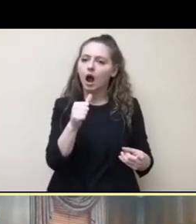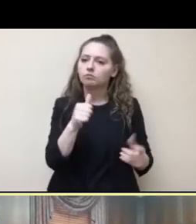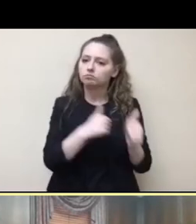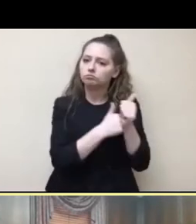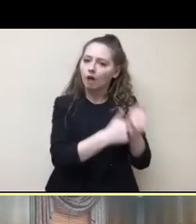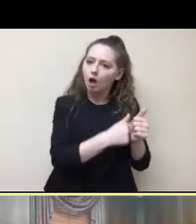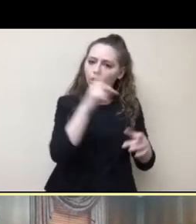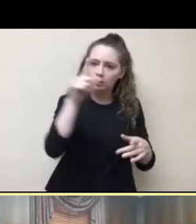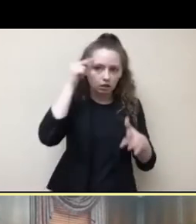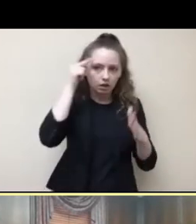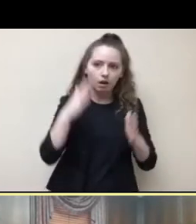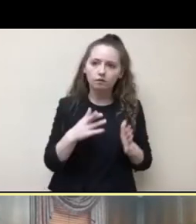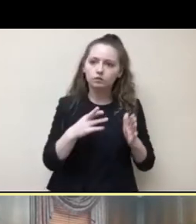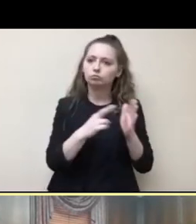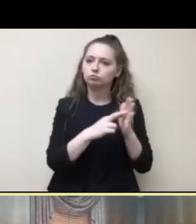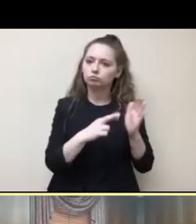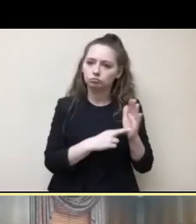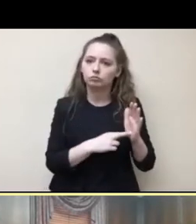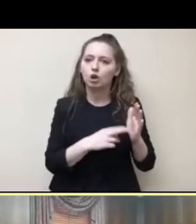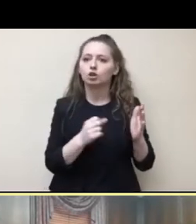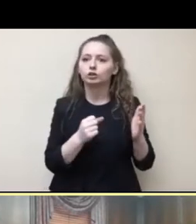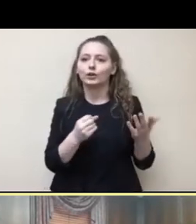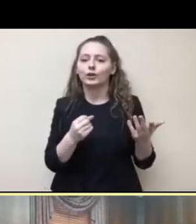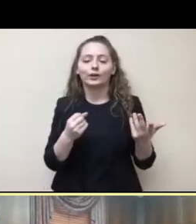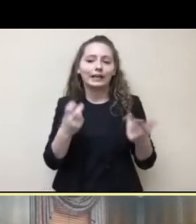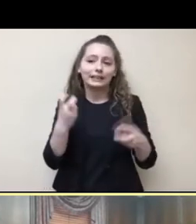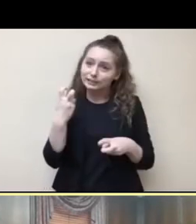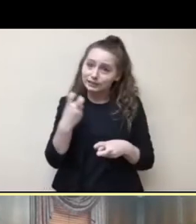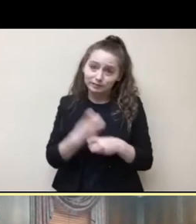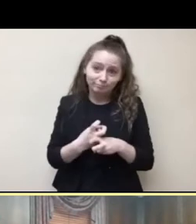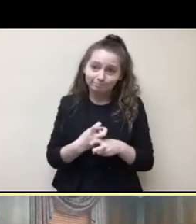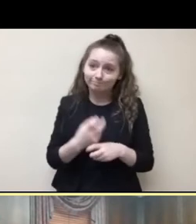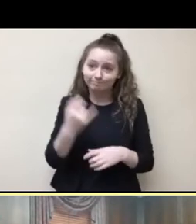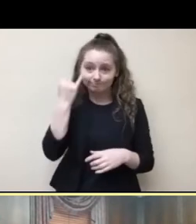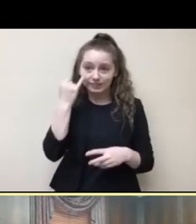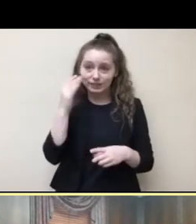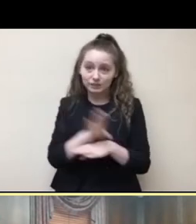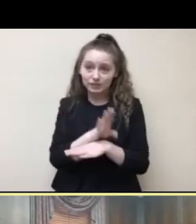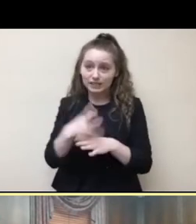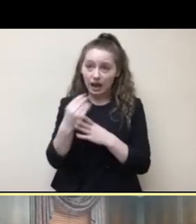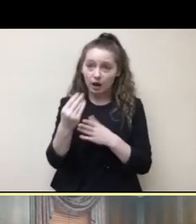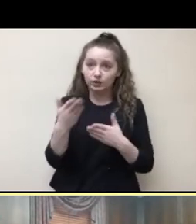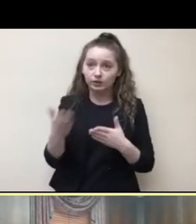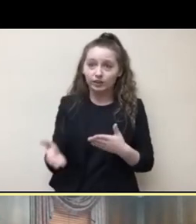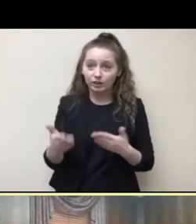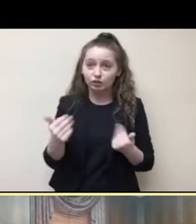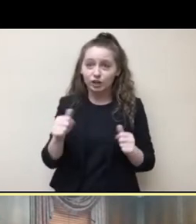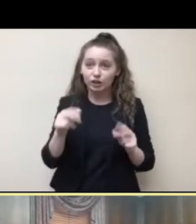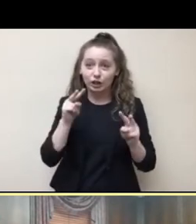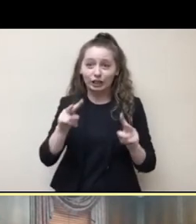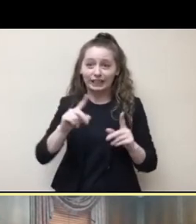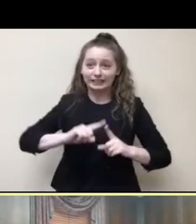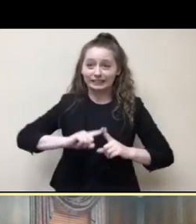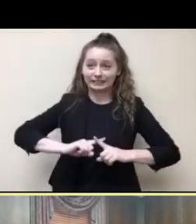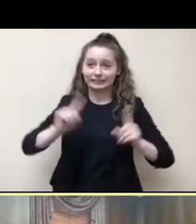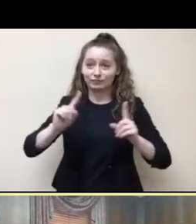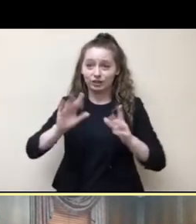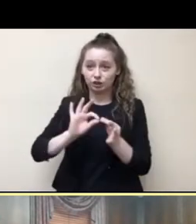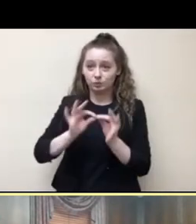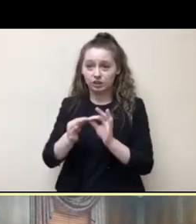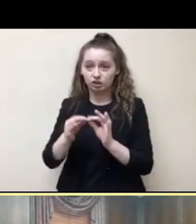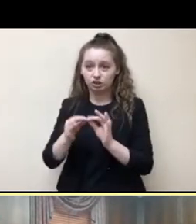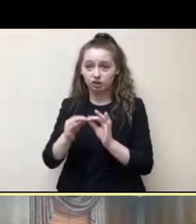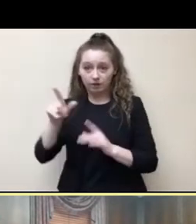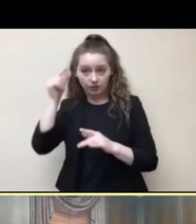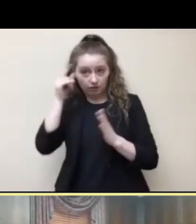So it's hard if there's businesses out there that are trying to look at different interpretations of the governor's order, and they're using that